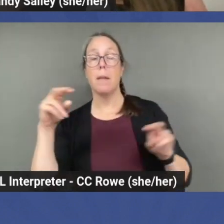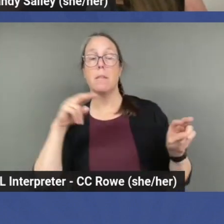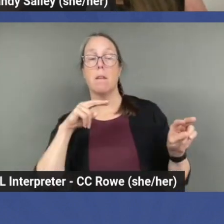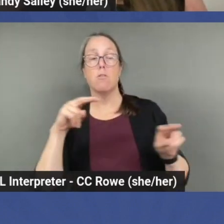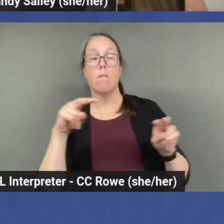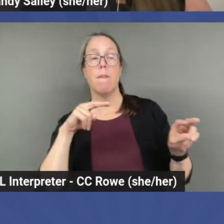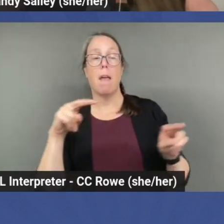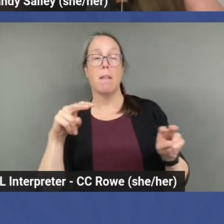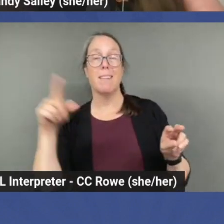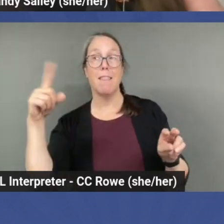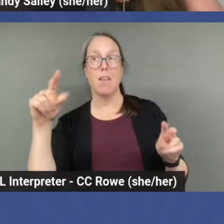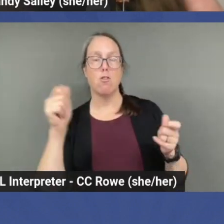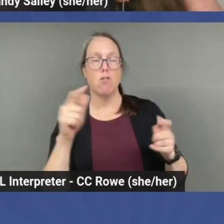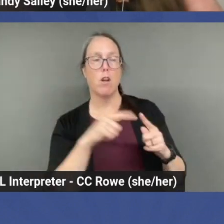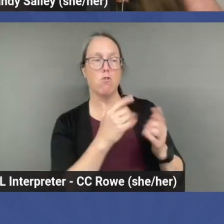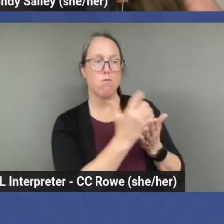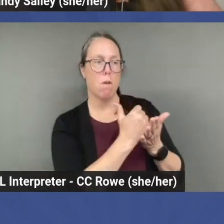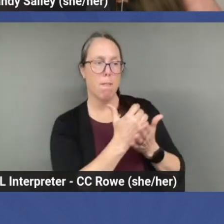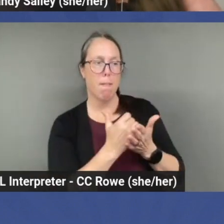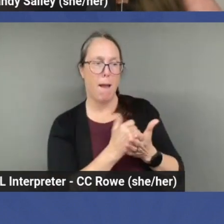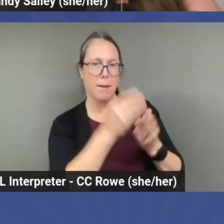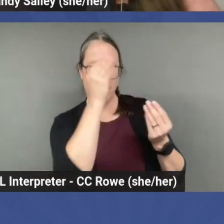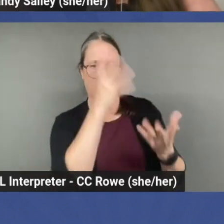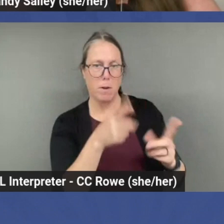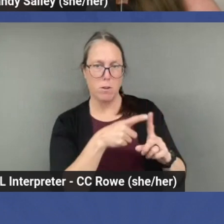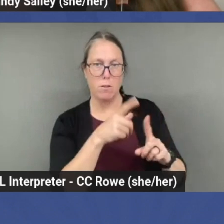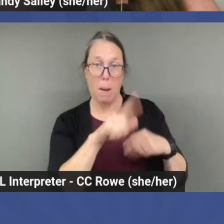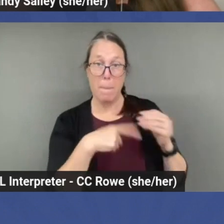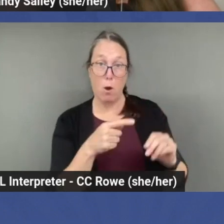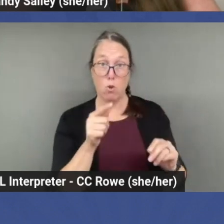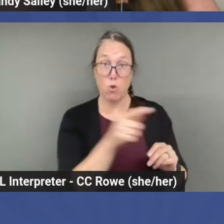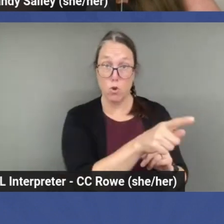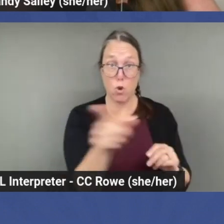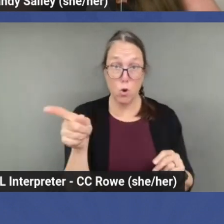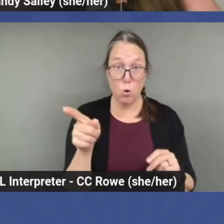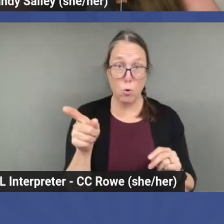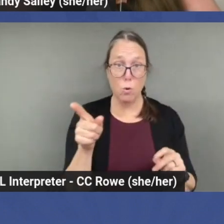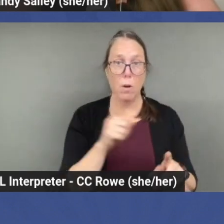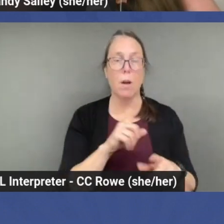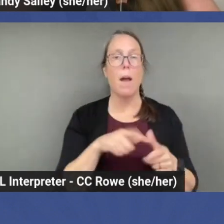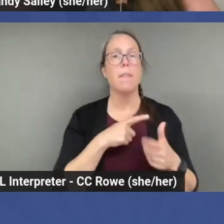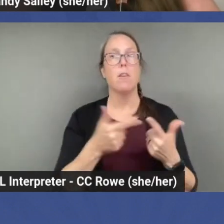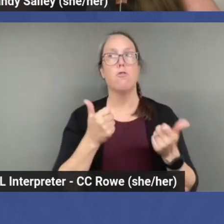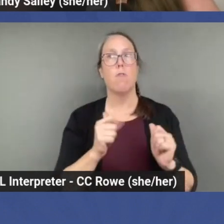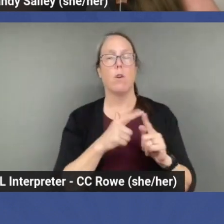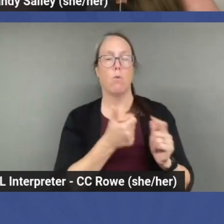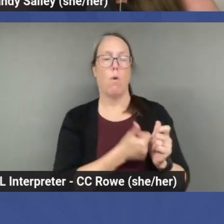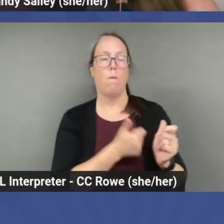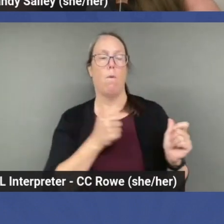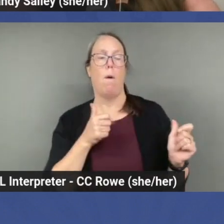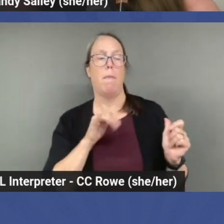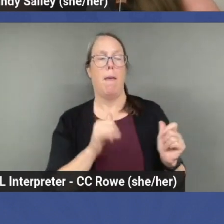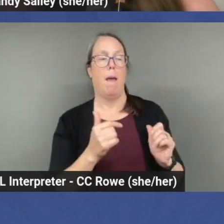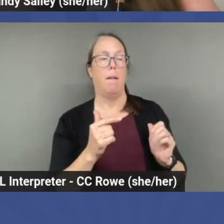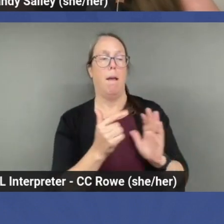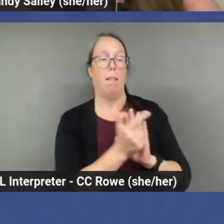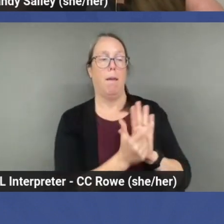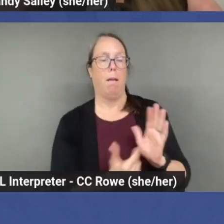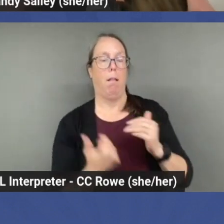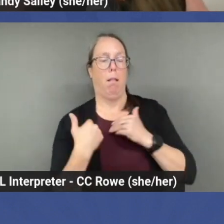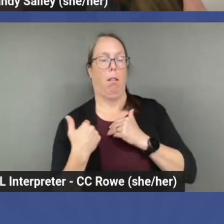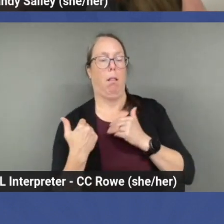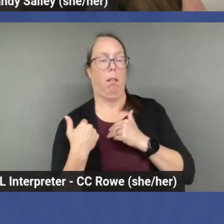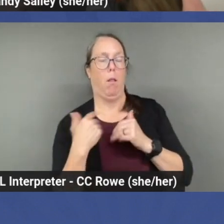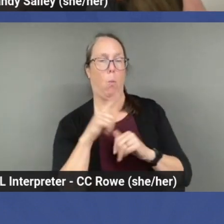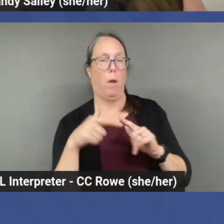much information as they can about you and, just trying to avoid legal liability on the censorship side. So